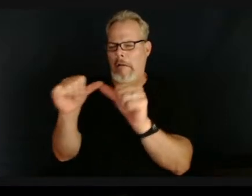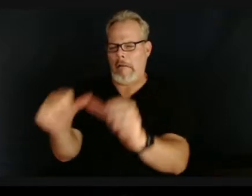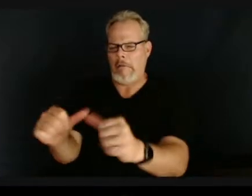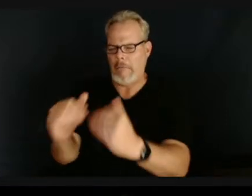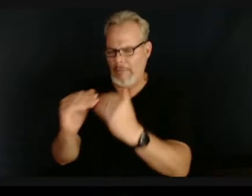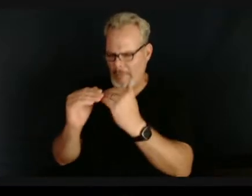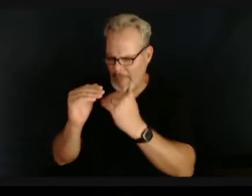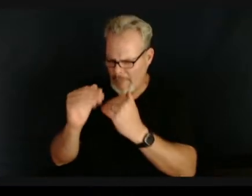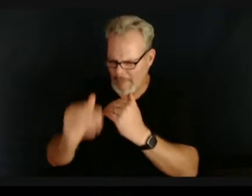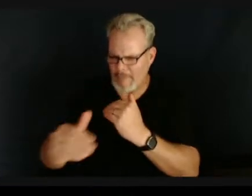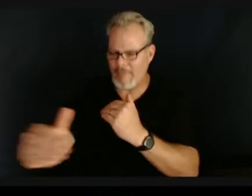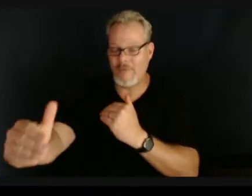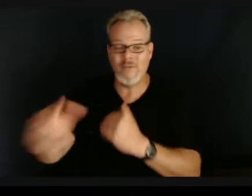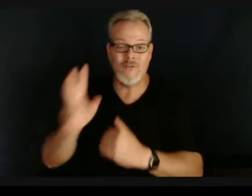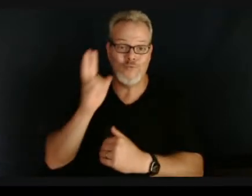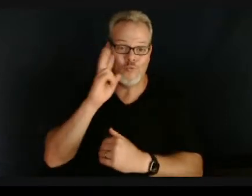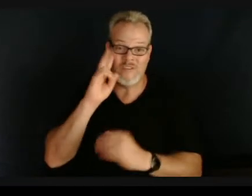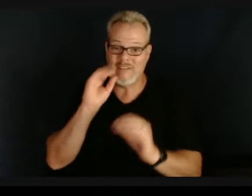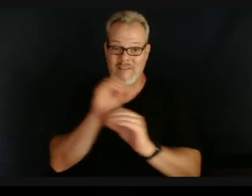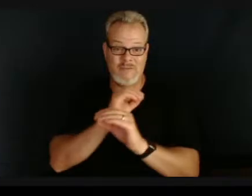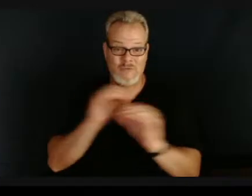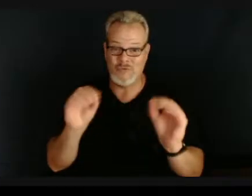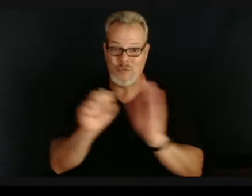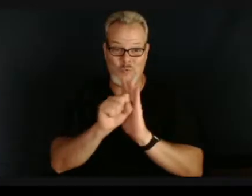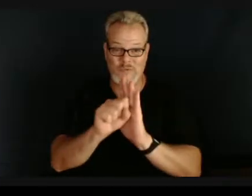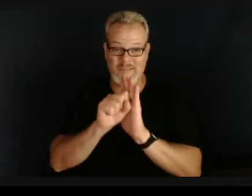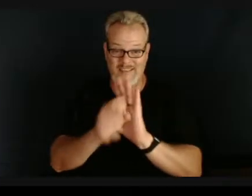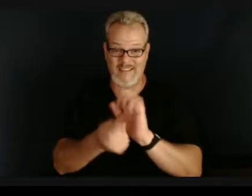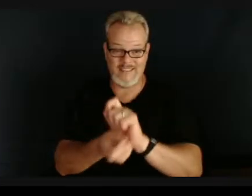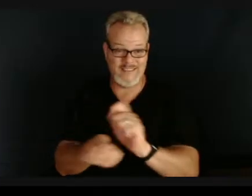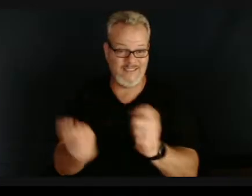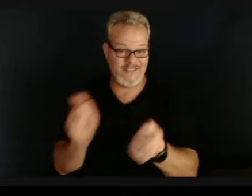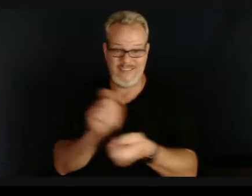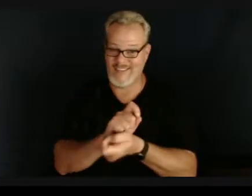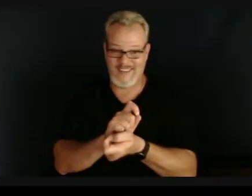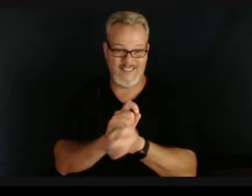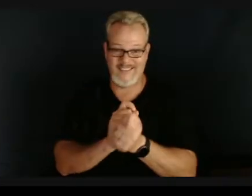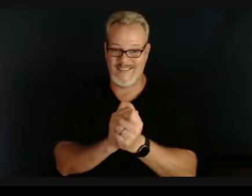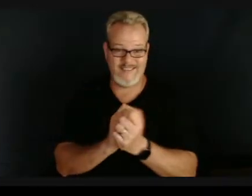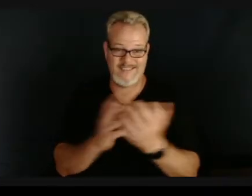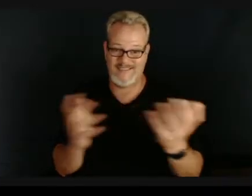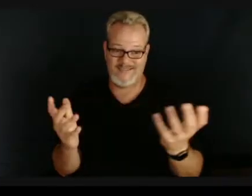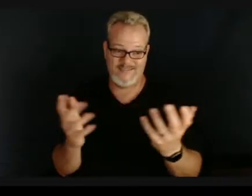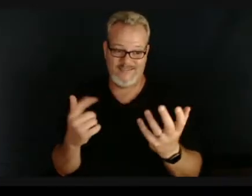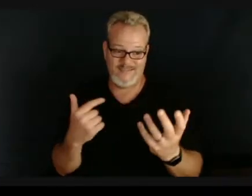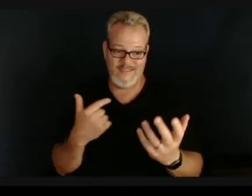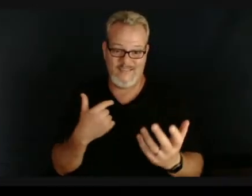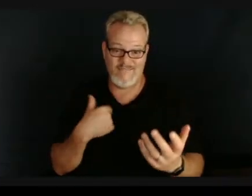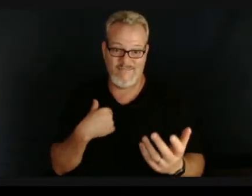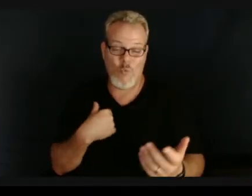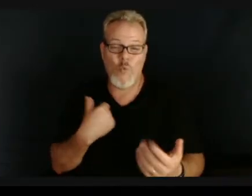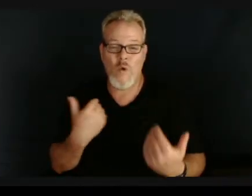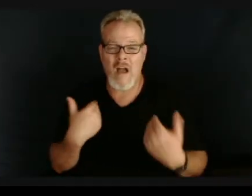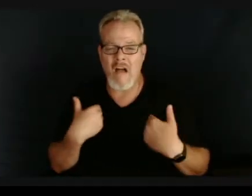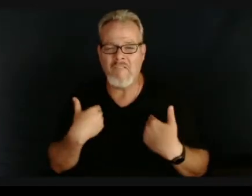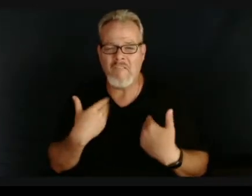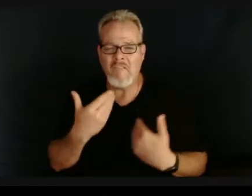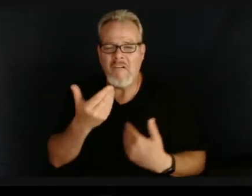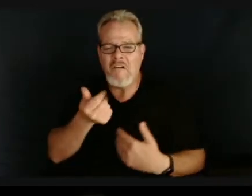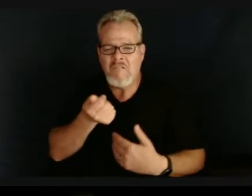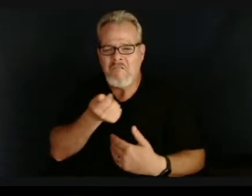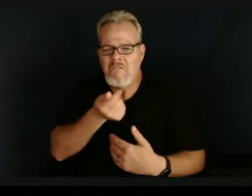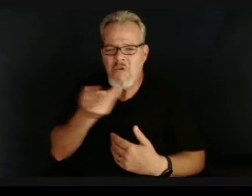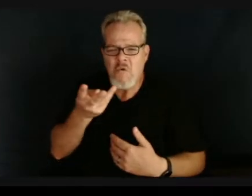We'll see though. Right now, there's no signs of it changing very much. And I'm a little bit limited in the data we have. We did in the past